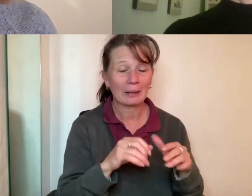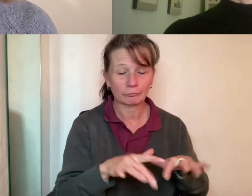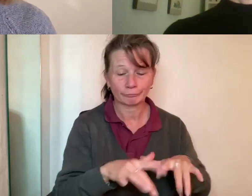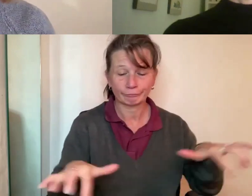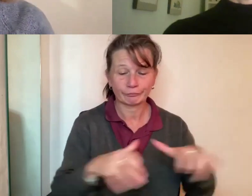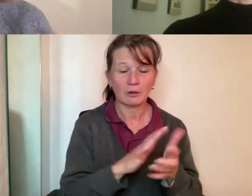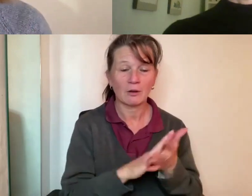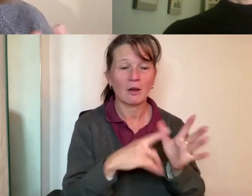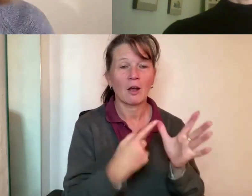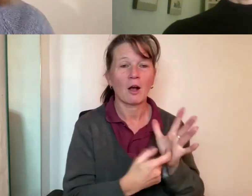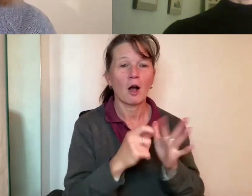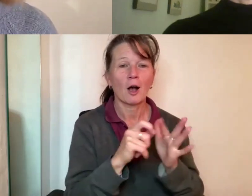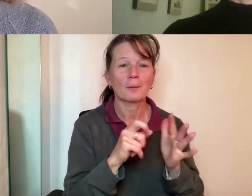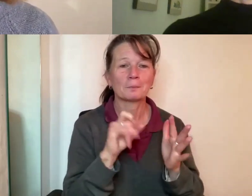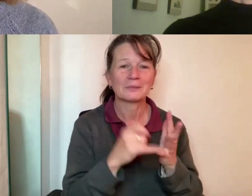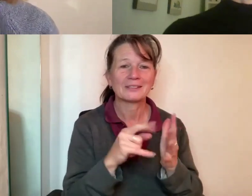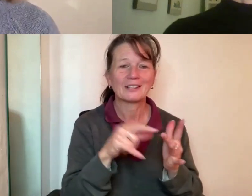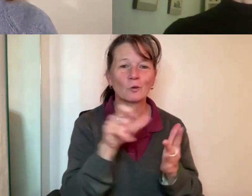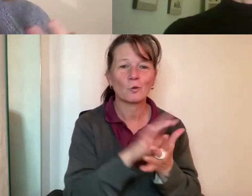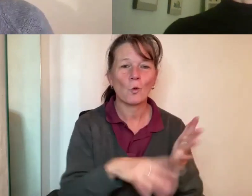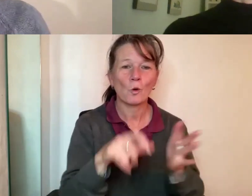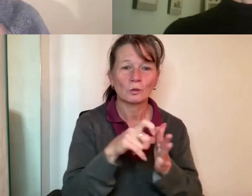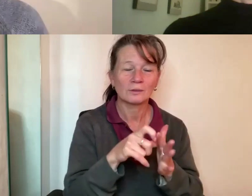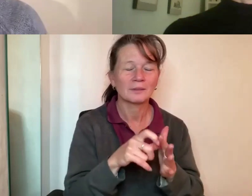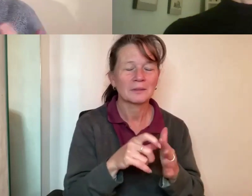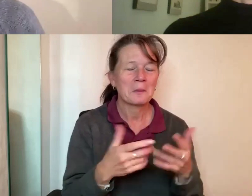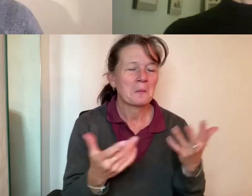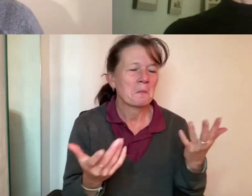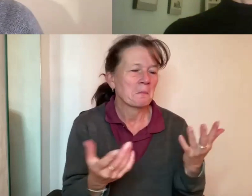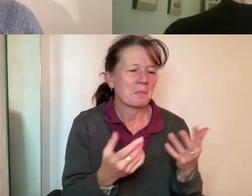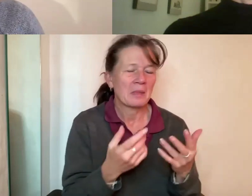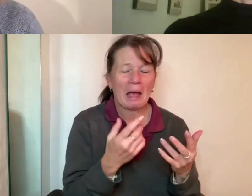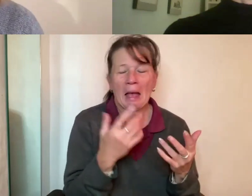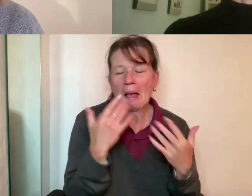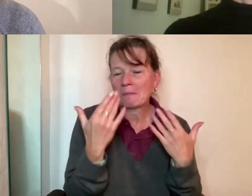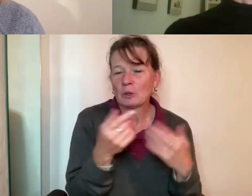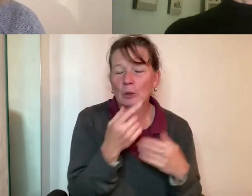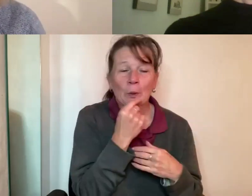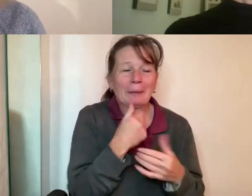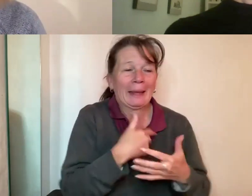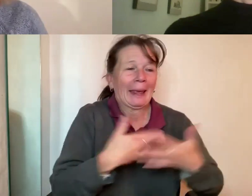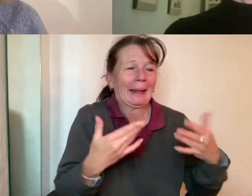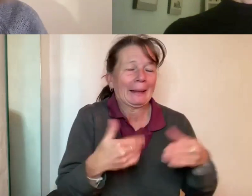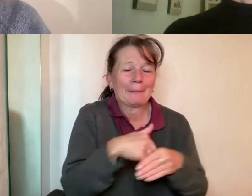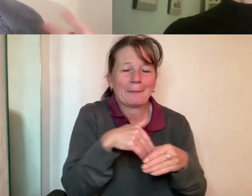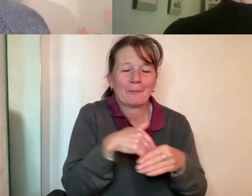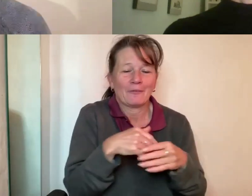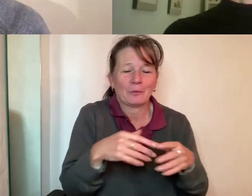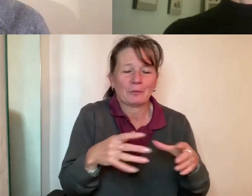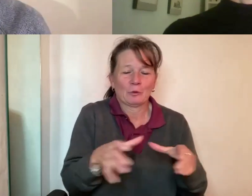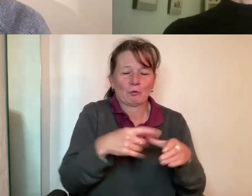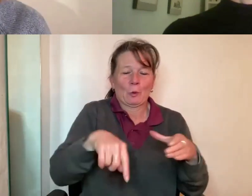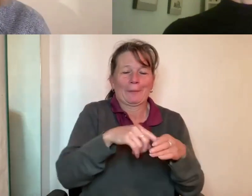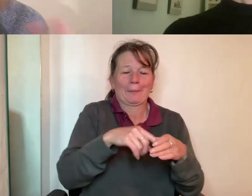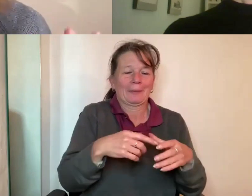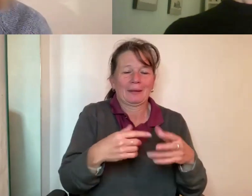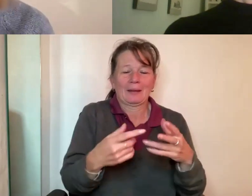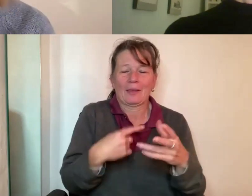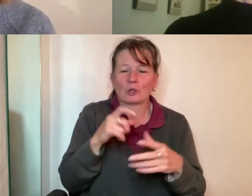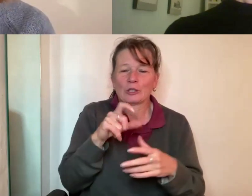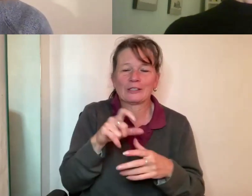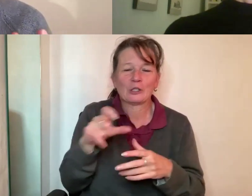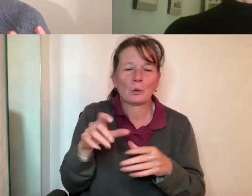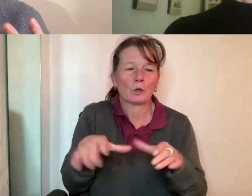a harpsichordist, but that wasn't part of the process. It could have ended up being any member of the Continuo group, and the rest of the Continuo group would have